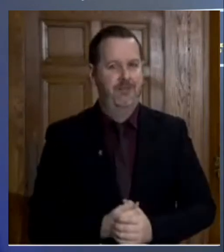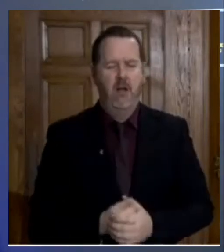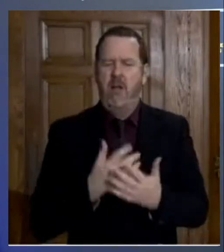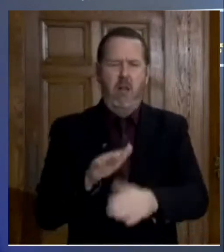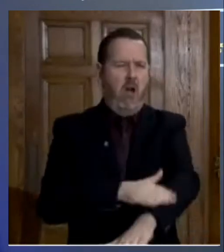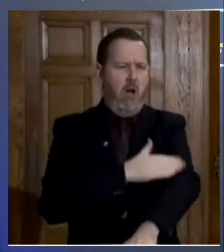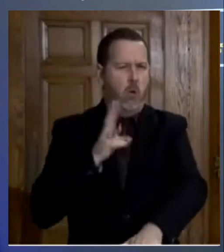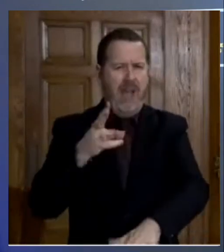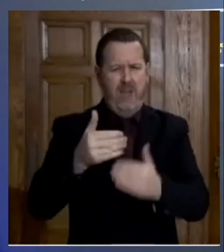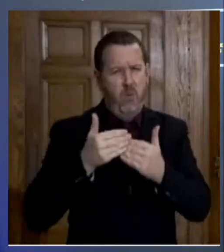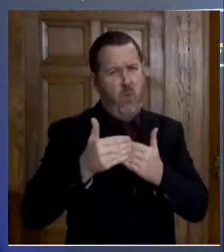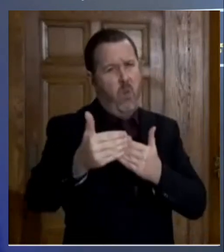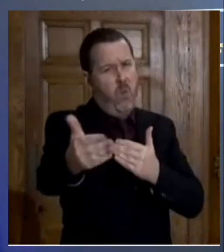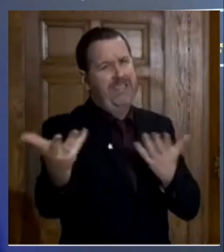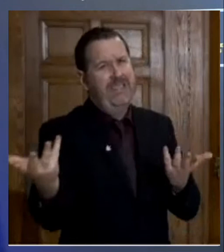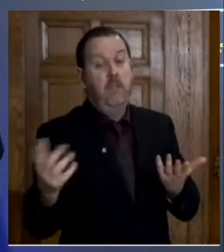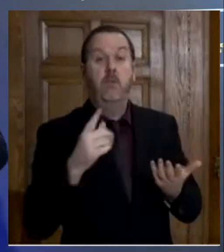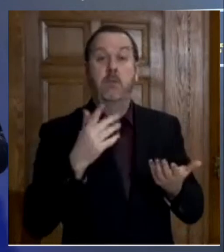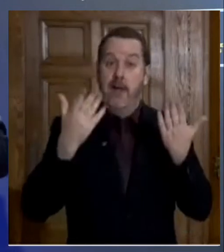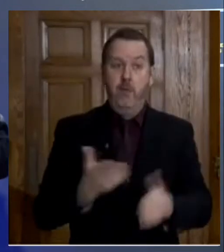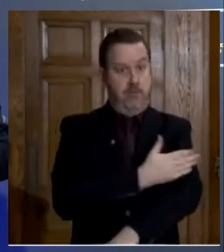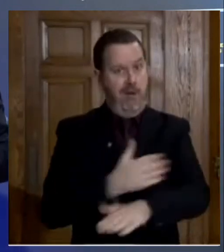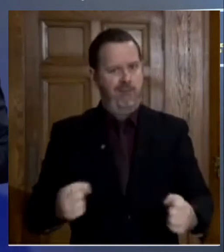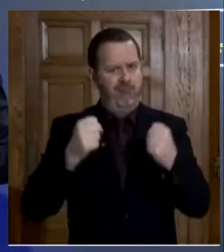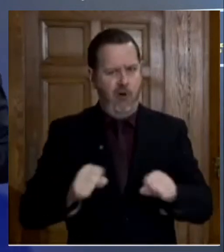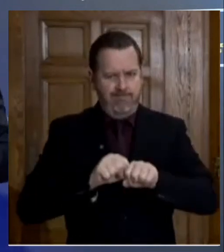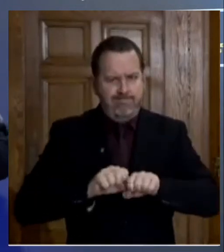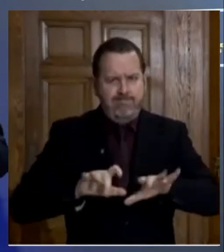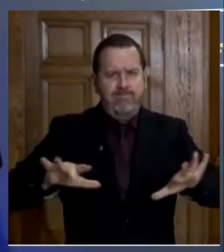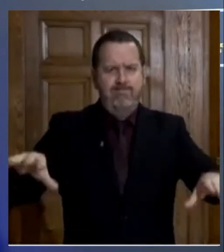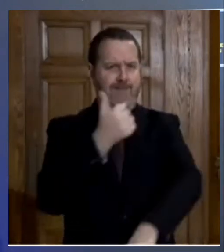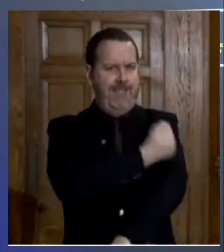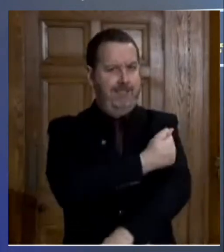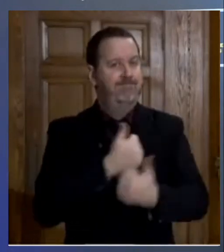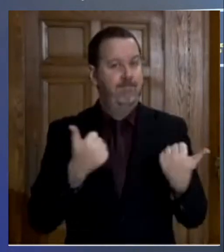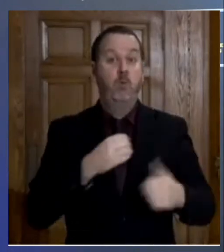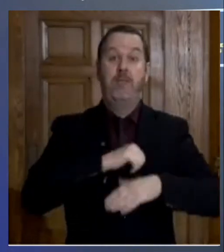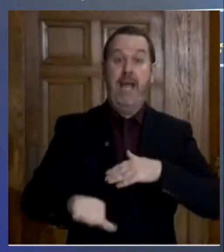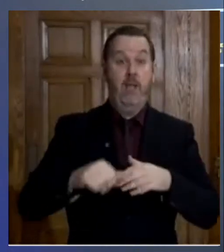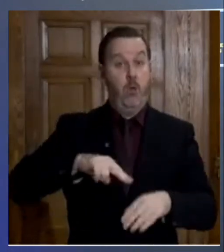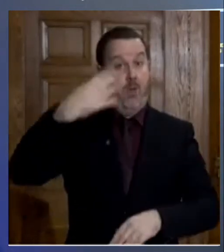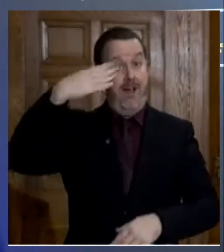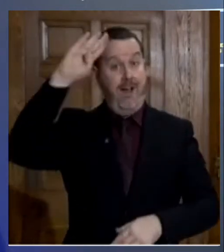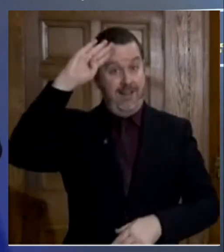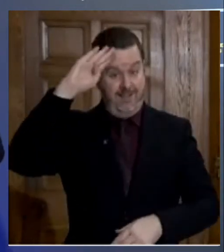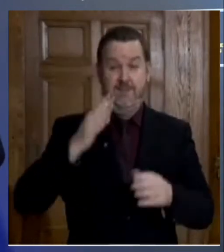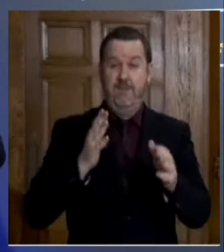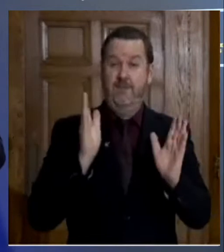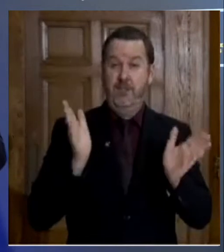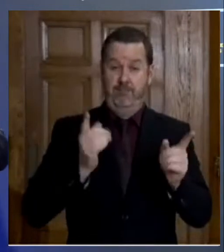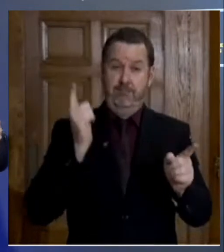a very strong start. I can report today that Northern Ireland has already pushed well past